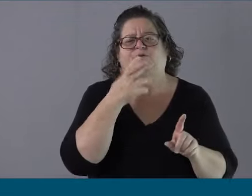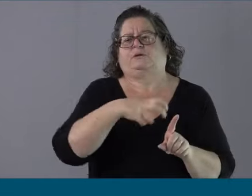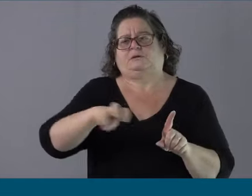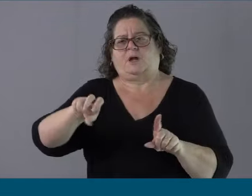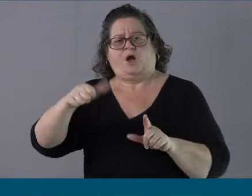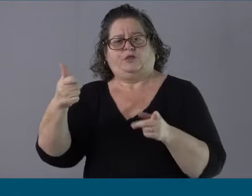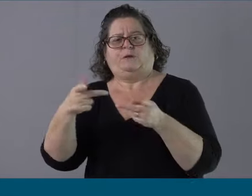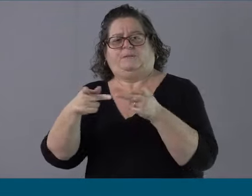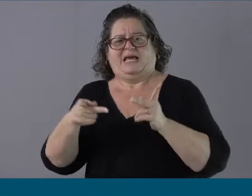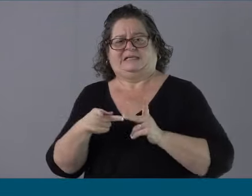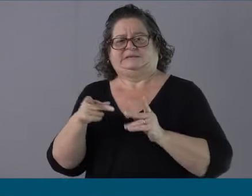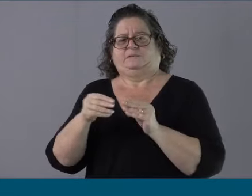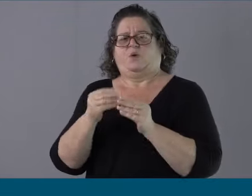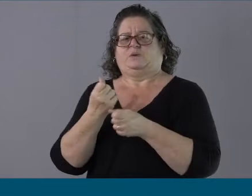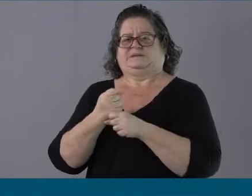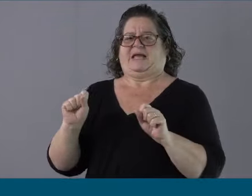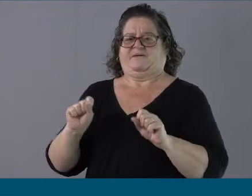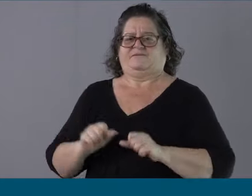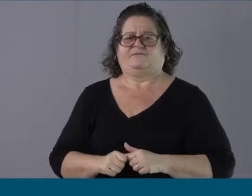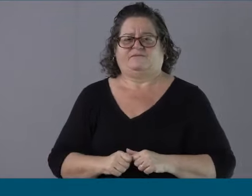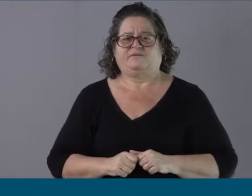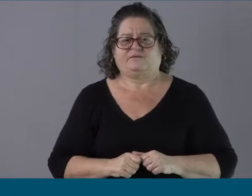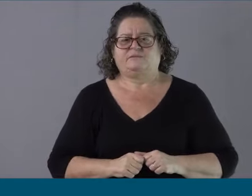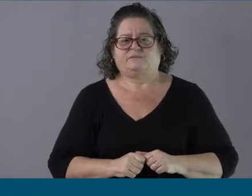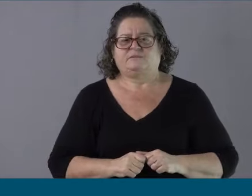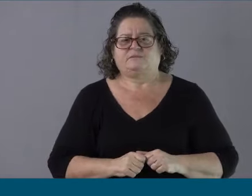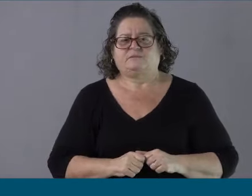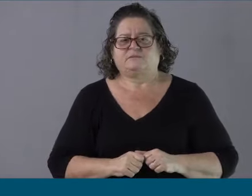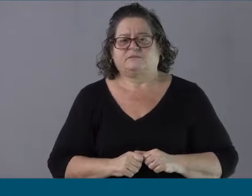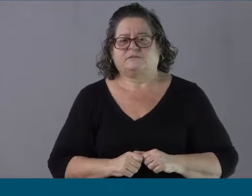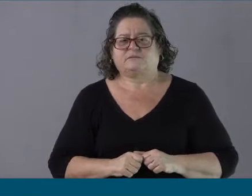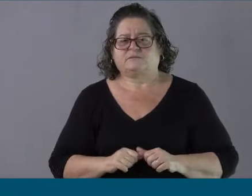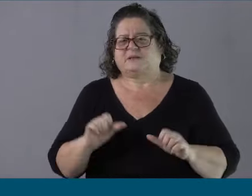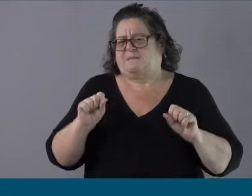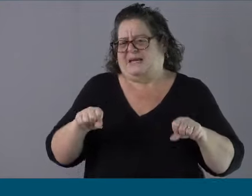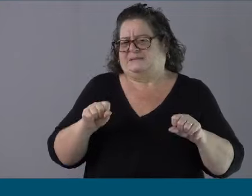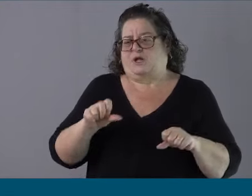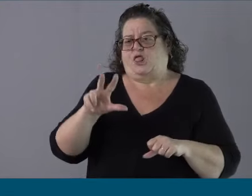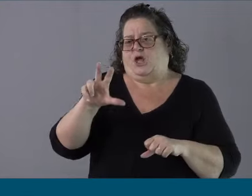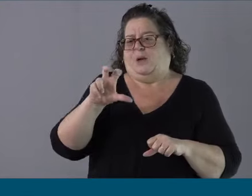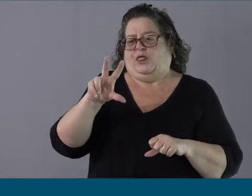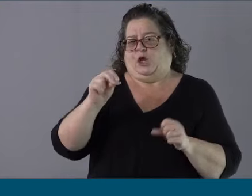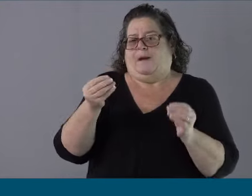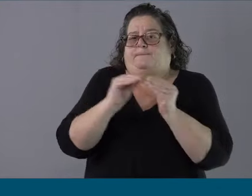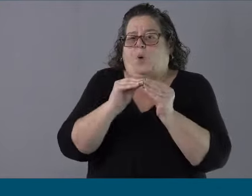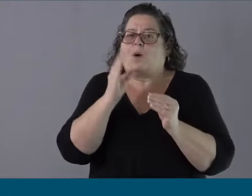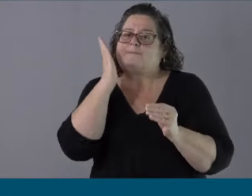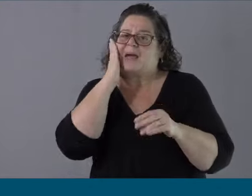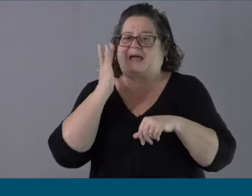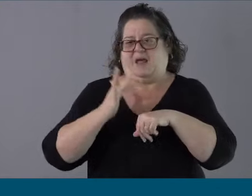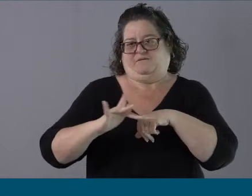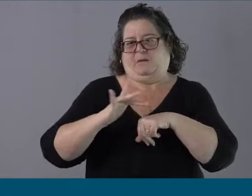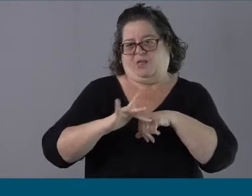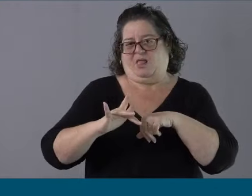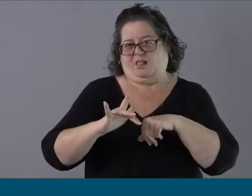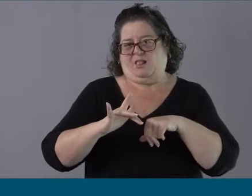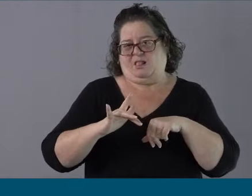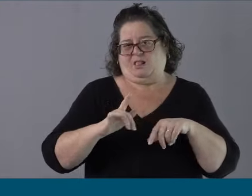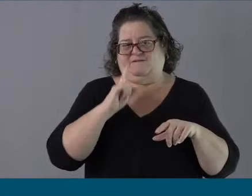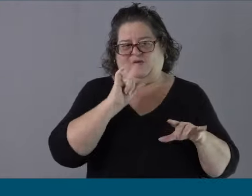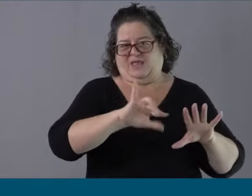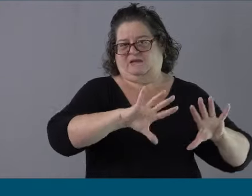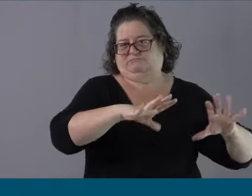then we are engaging with other stakeholders, such as assisted living and hospice, to identify additional post-acute options. And then